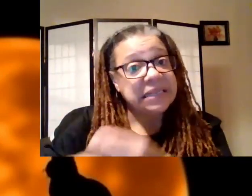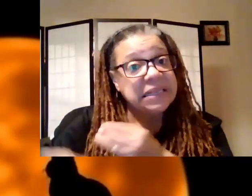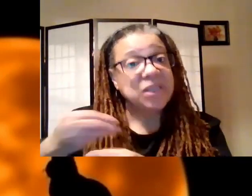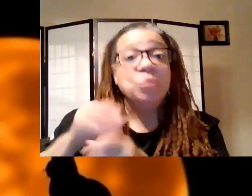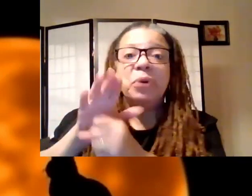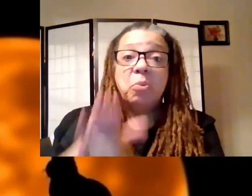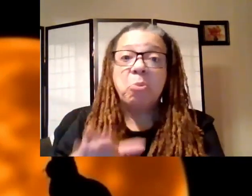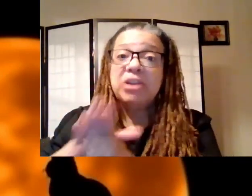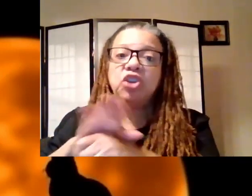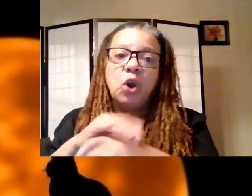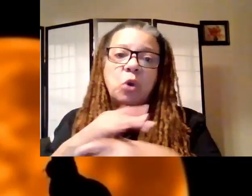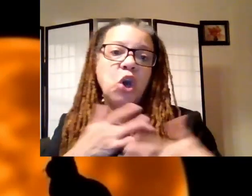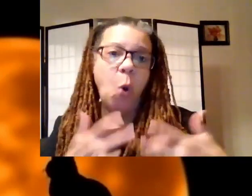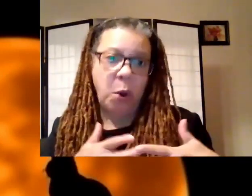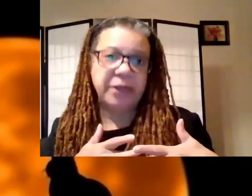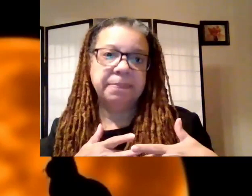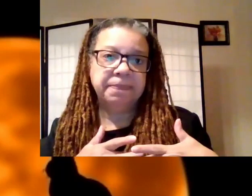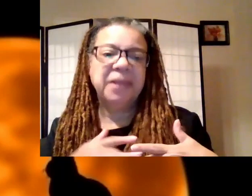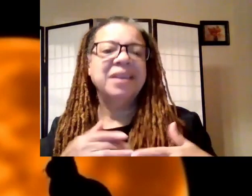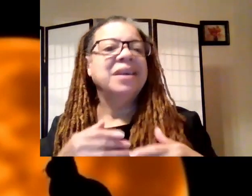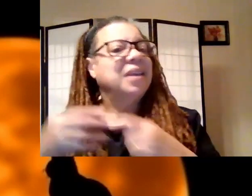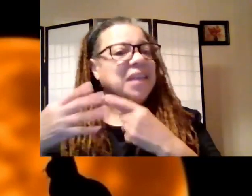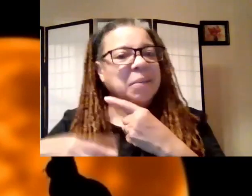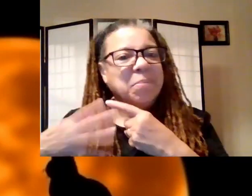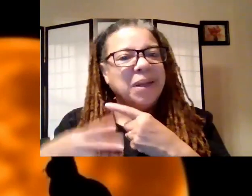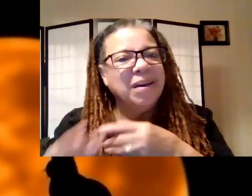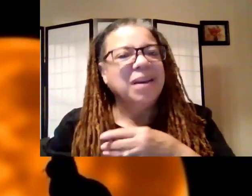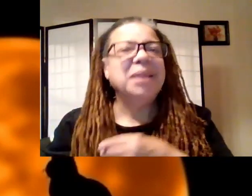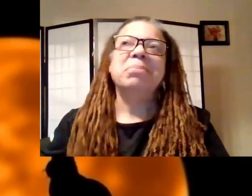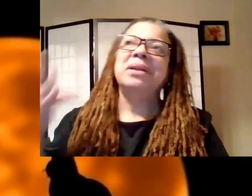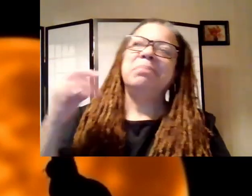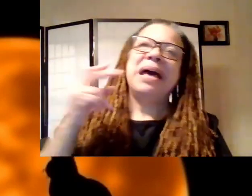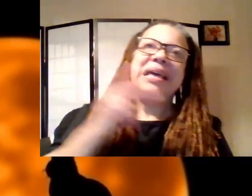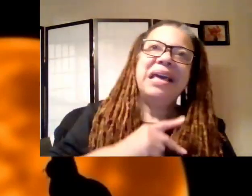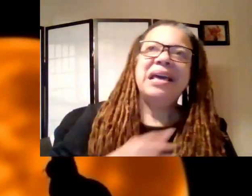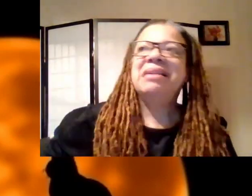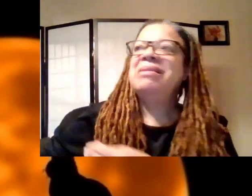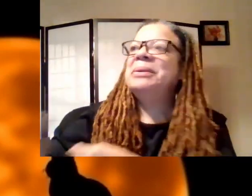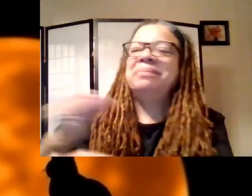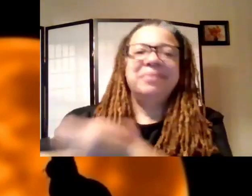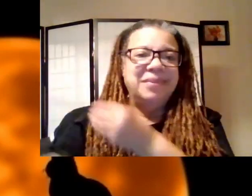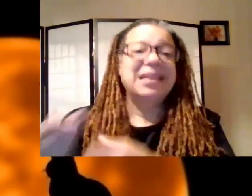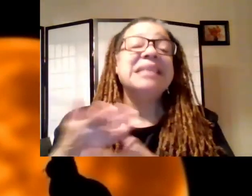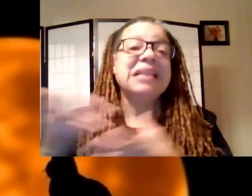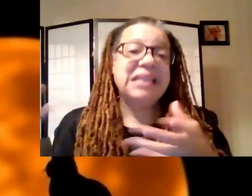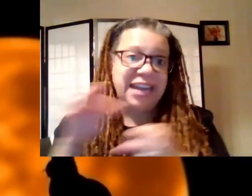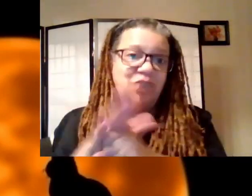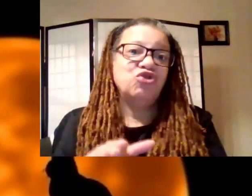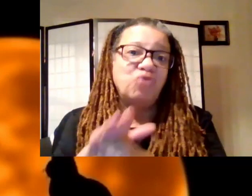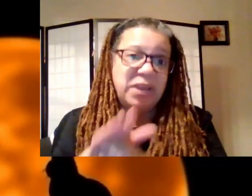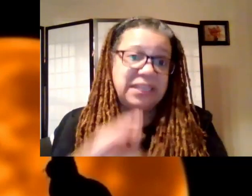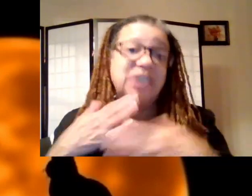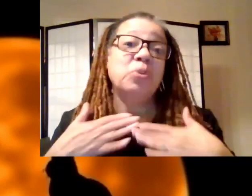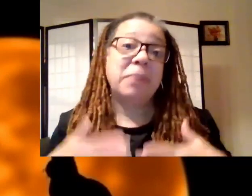your heart. Having your blood pumped out and then having it put back in. I mean, that's a lot of stress that you put your body through.